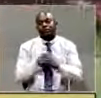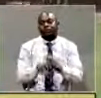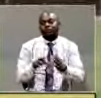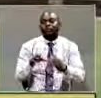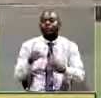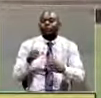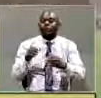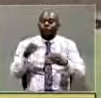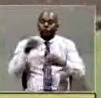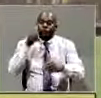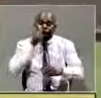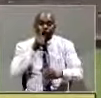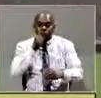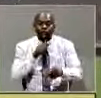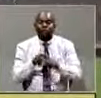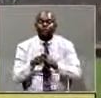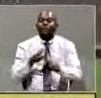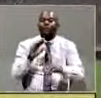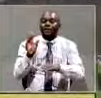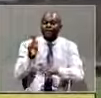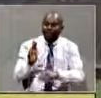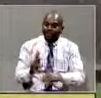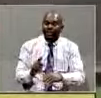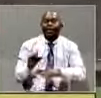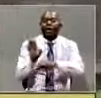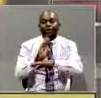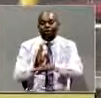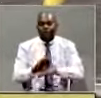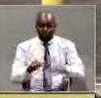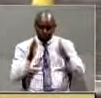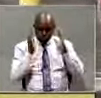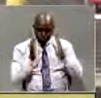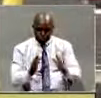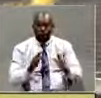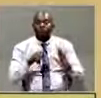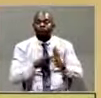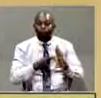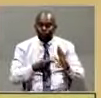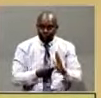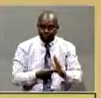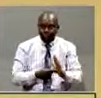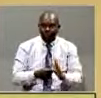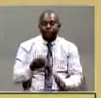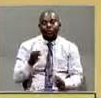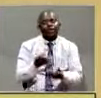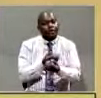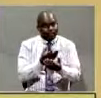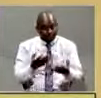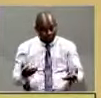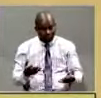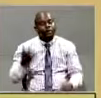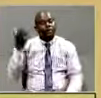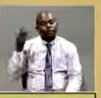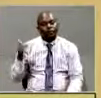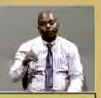Sudan, Kenya, and Burundi, the Federation has clarified on rules of engagement. If very many foreigners